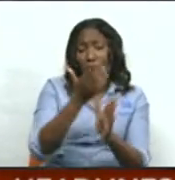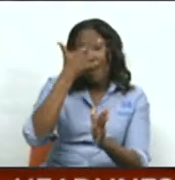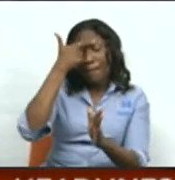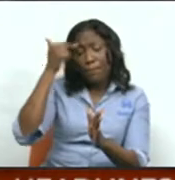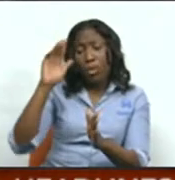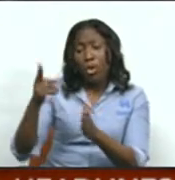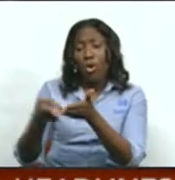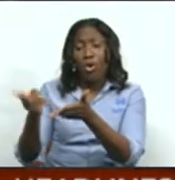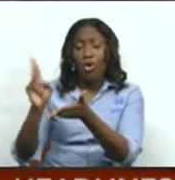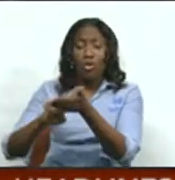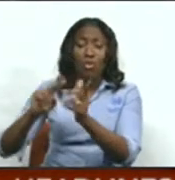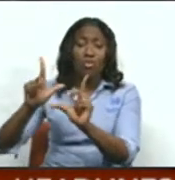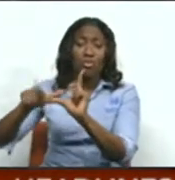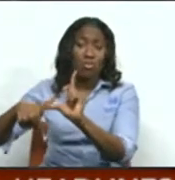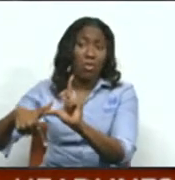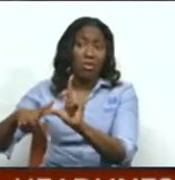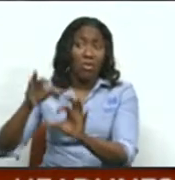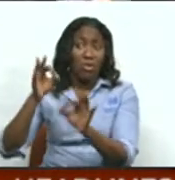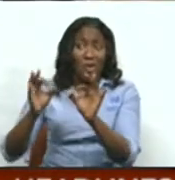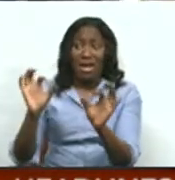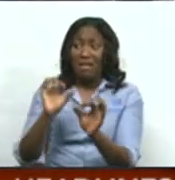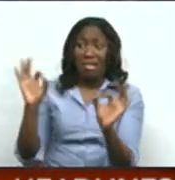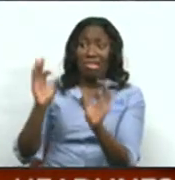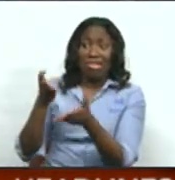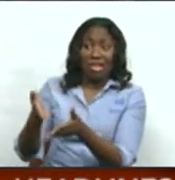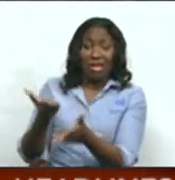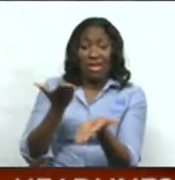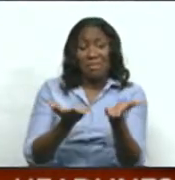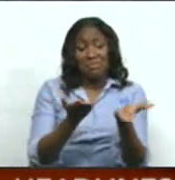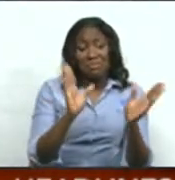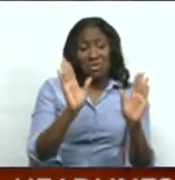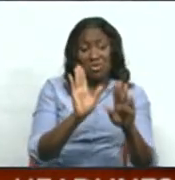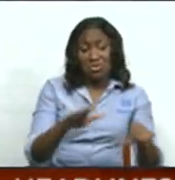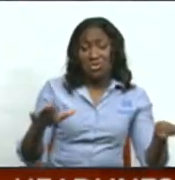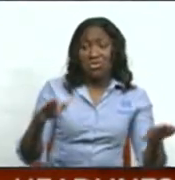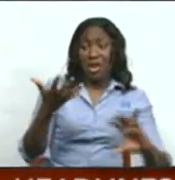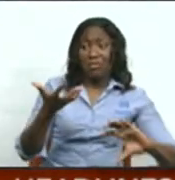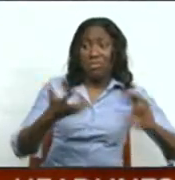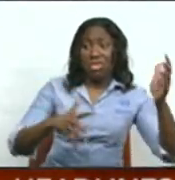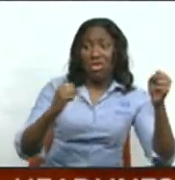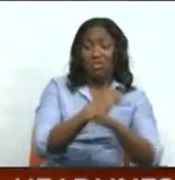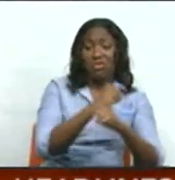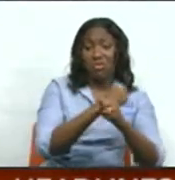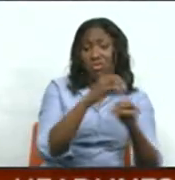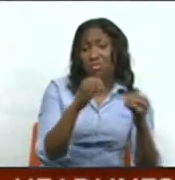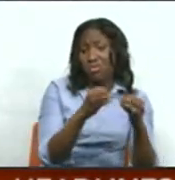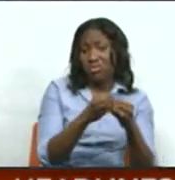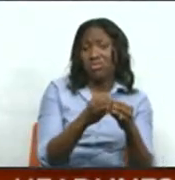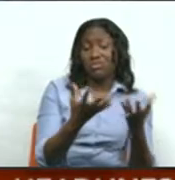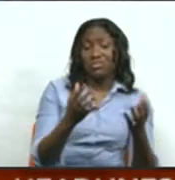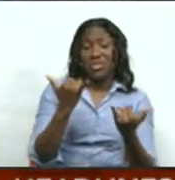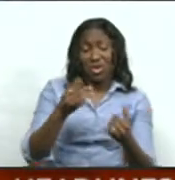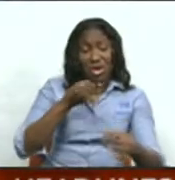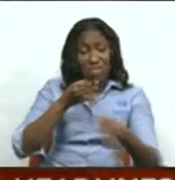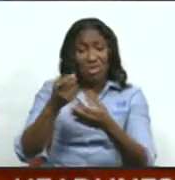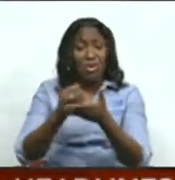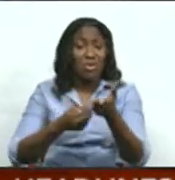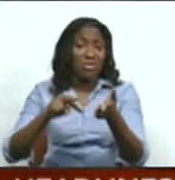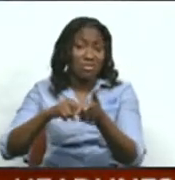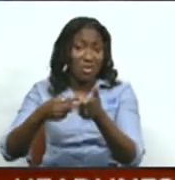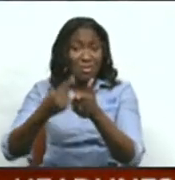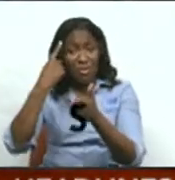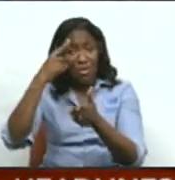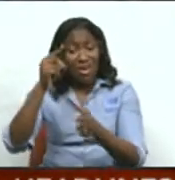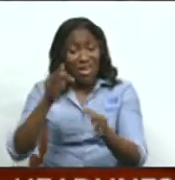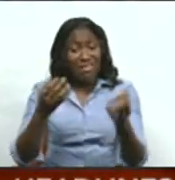them as a vital component in the education system. Akash Stamaru explains what their absence could mean for students and teachers